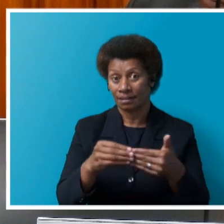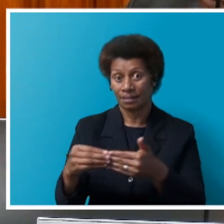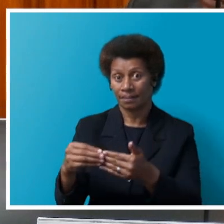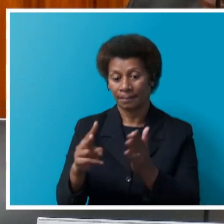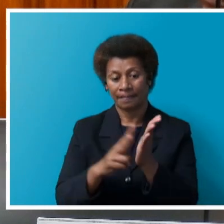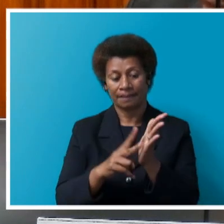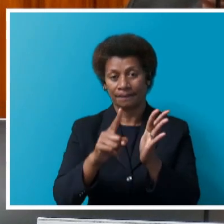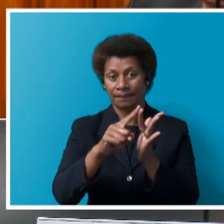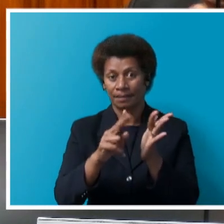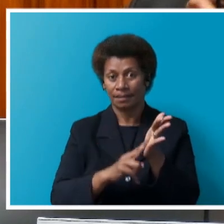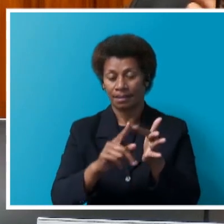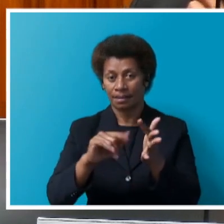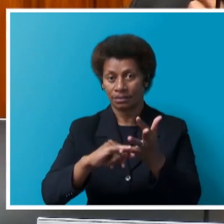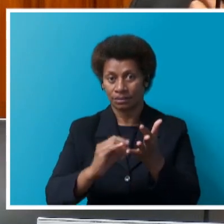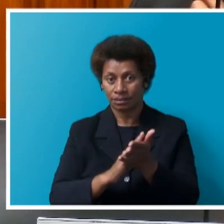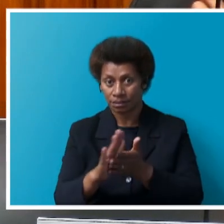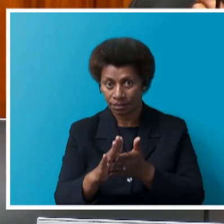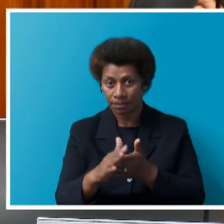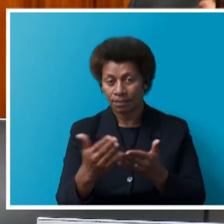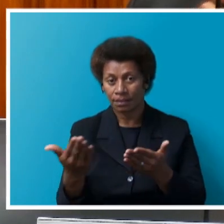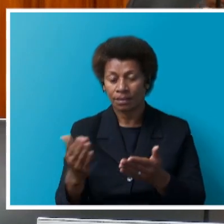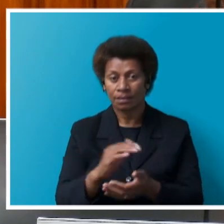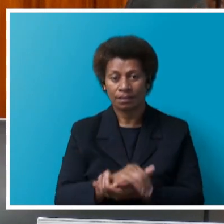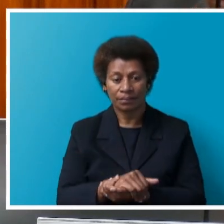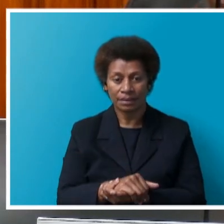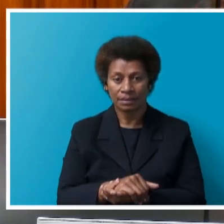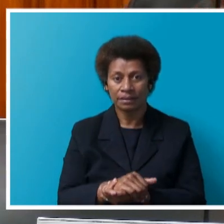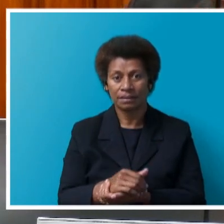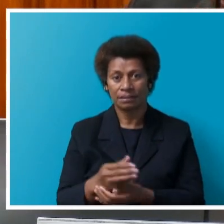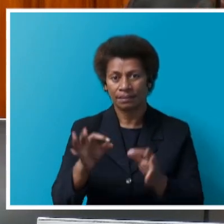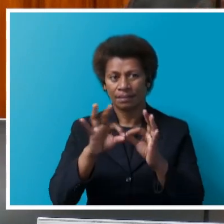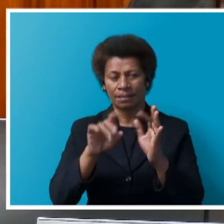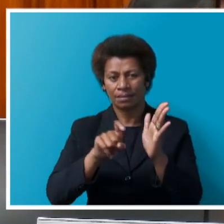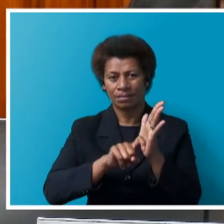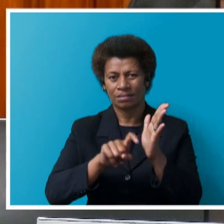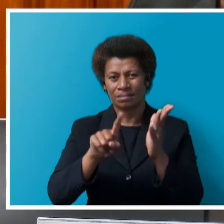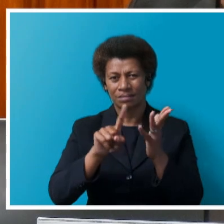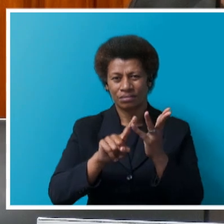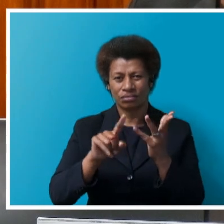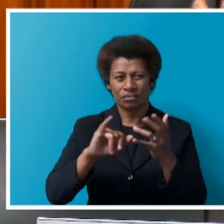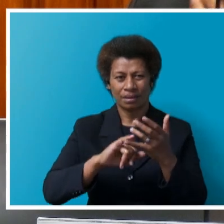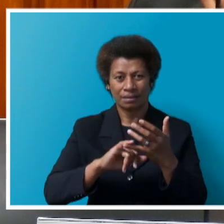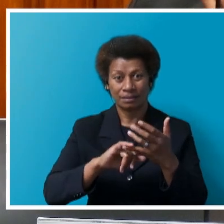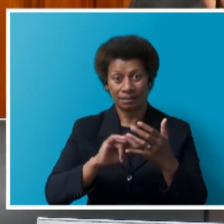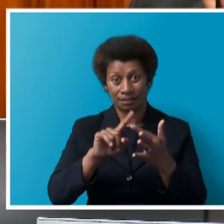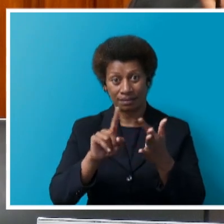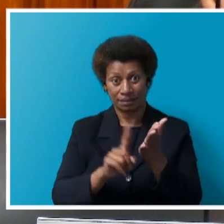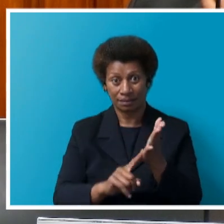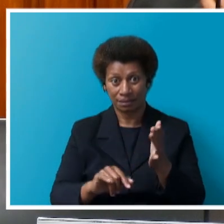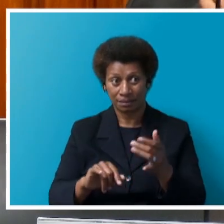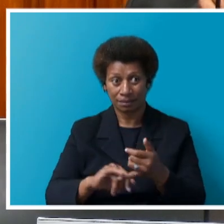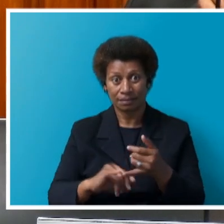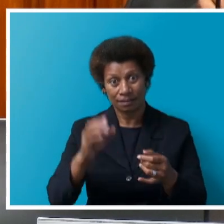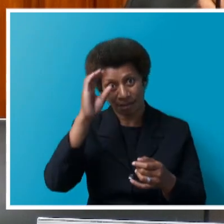to Brussels on the third Global Council of Political Renewal Framework. This is a new standard where national